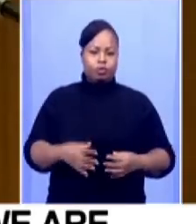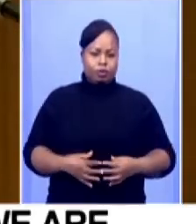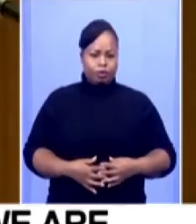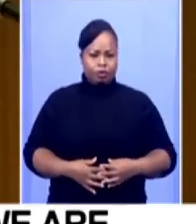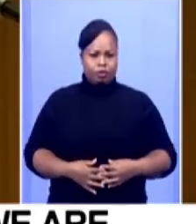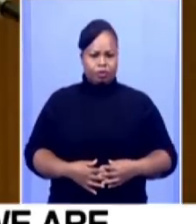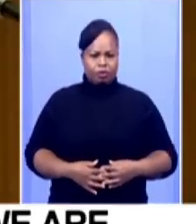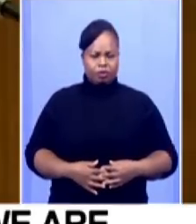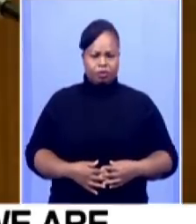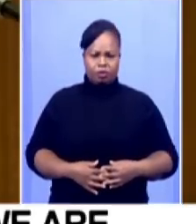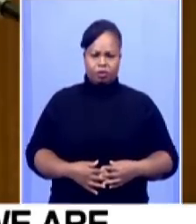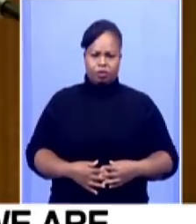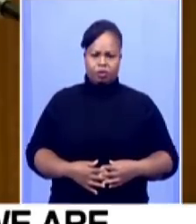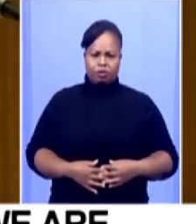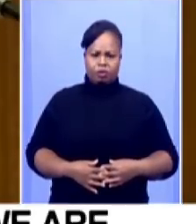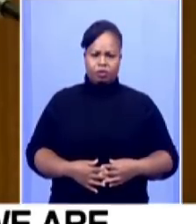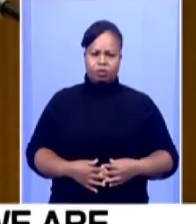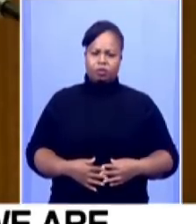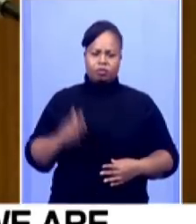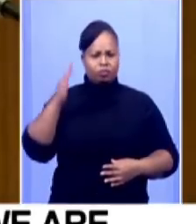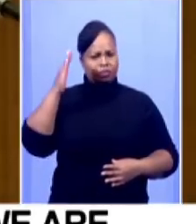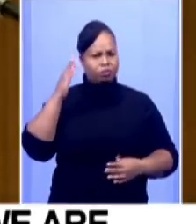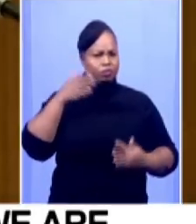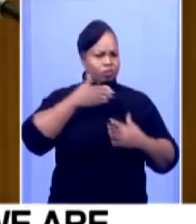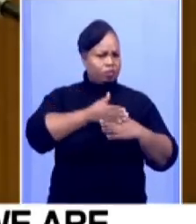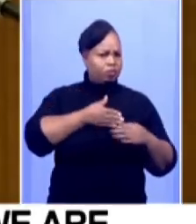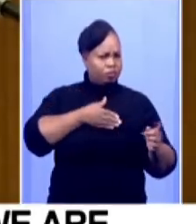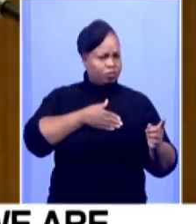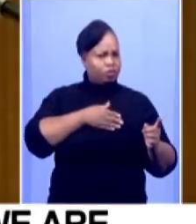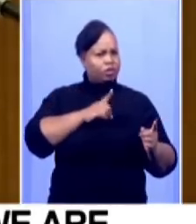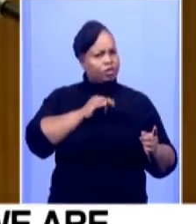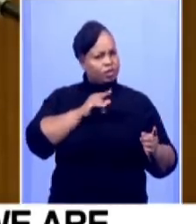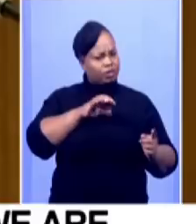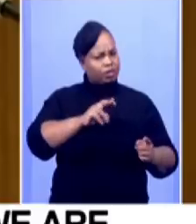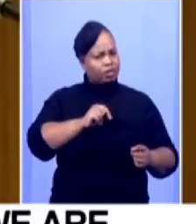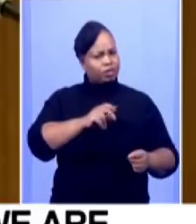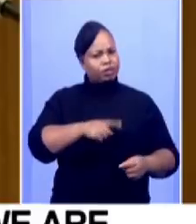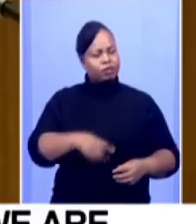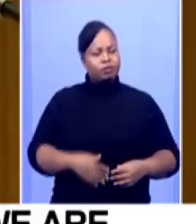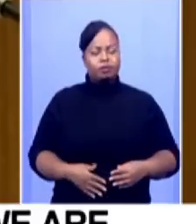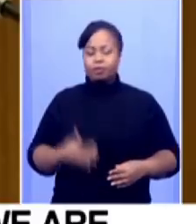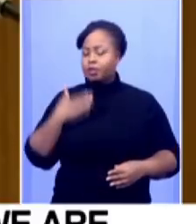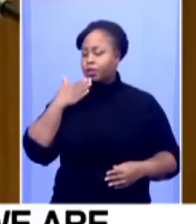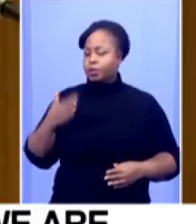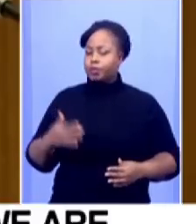lady, may I just... Sorry, yes, Mr. Denison. Thank you, ladyship.